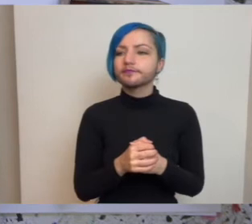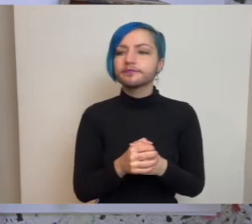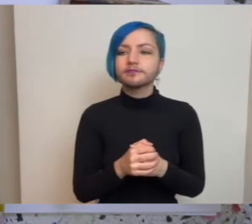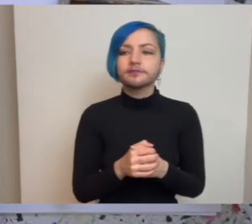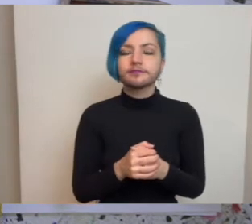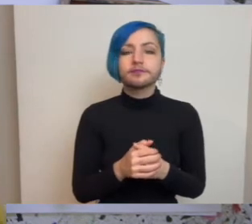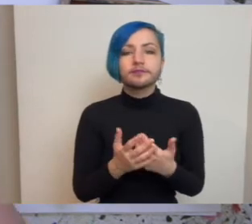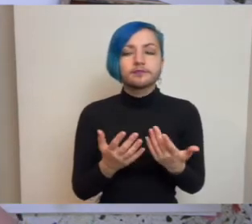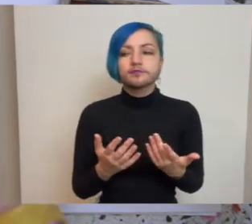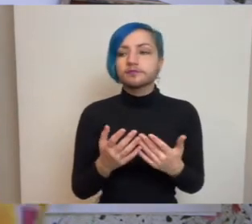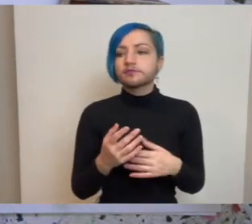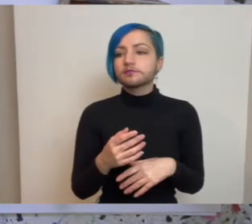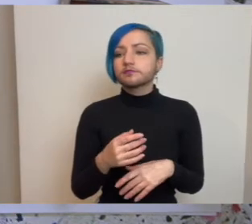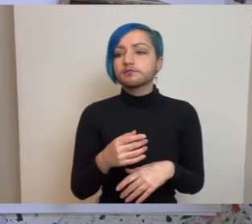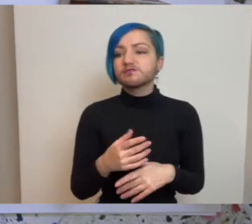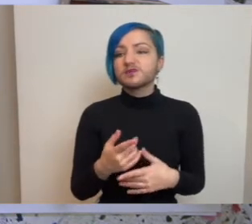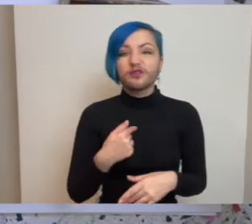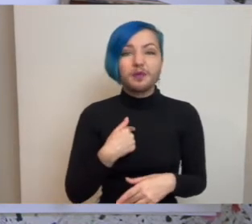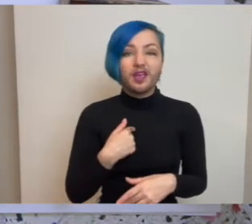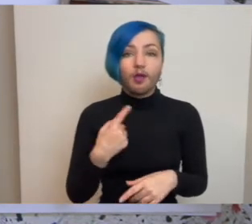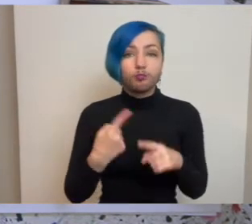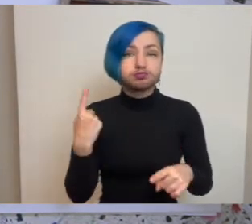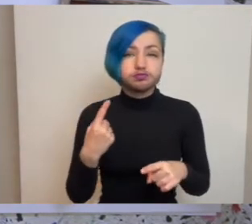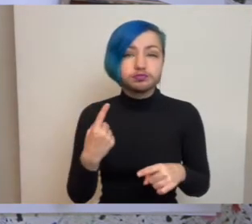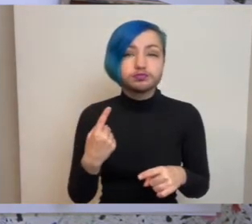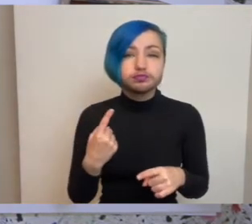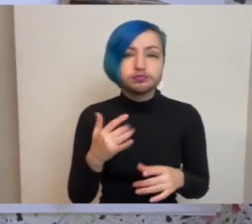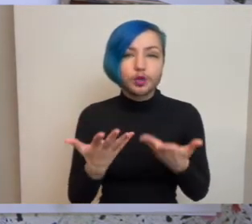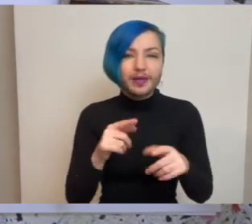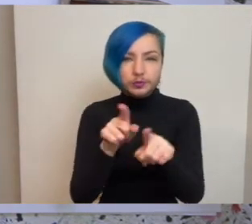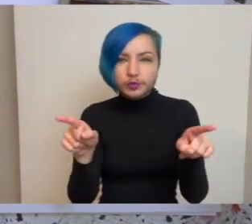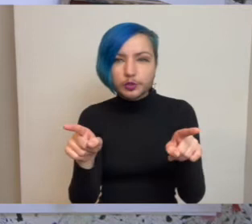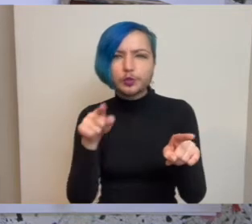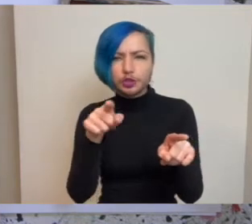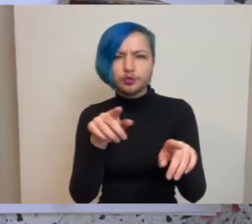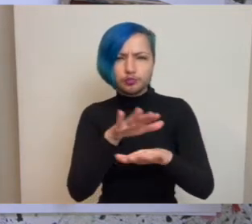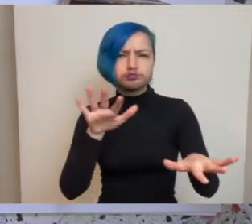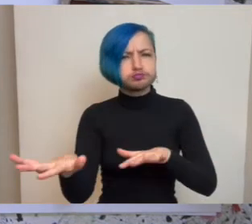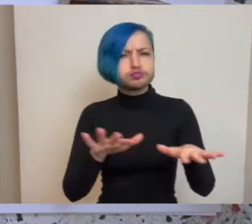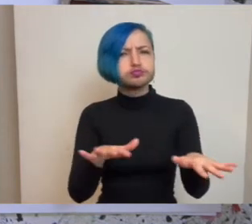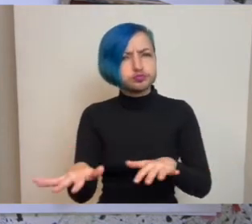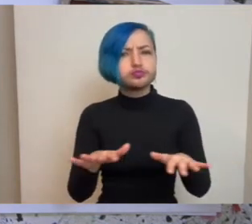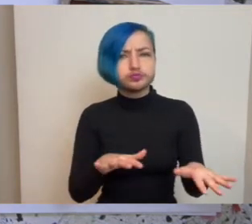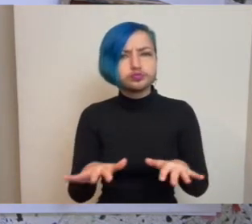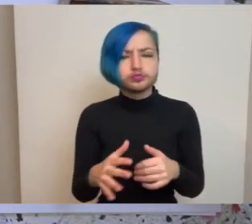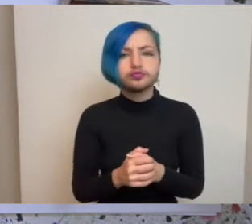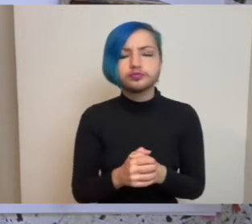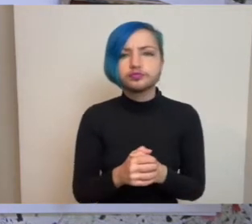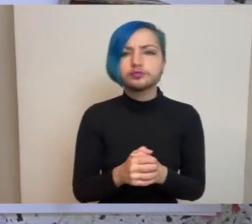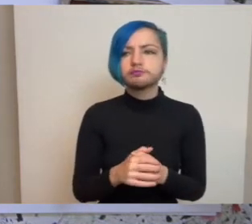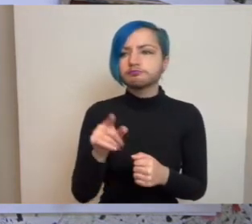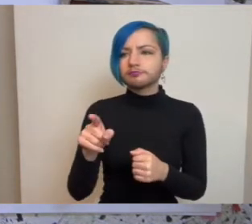again, I'll probably be doing this a little bit faster than you guys might be. Take your time. This is where you're really like kind